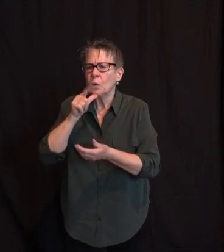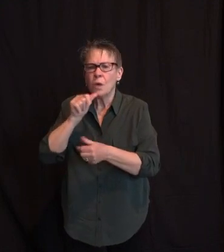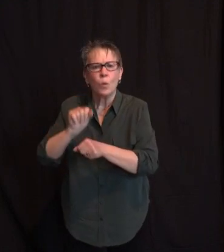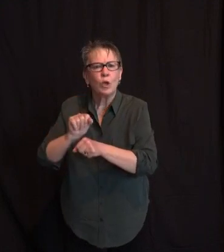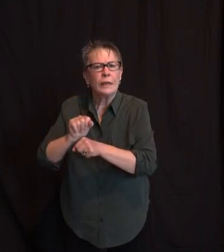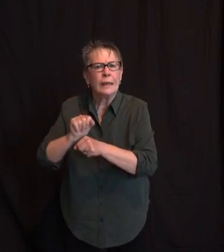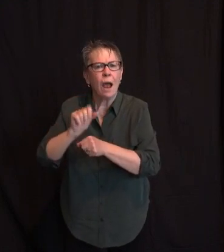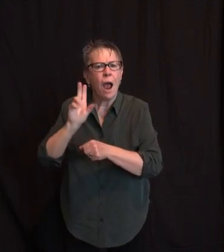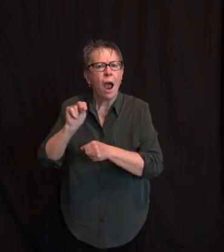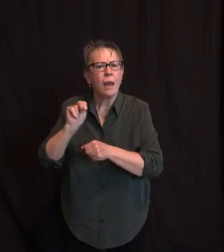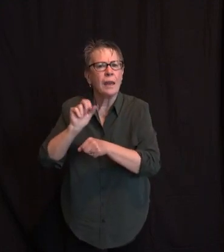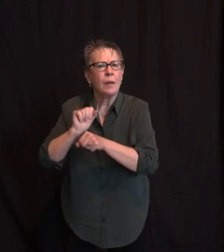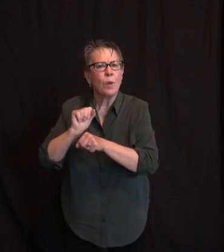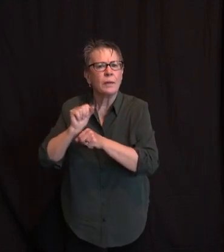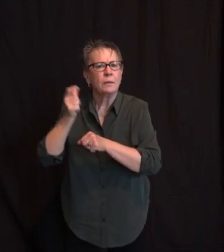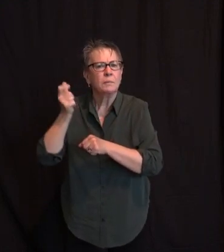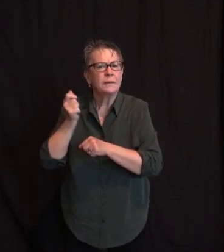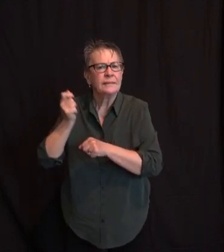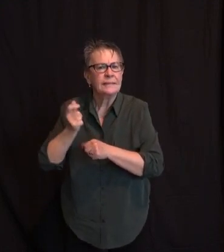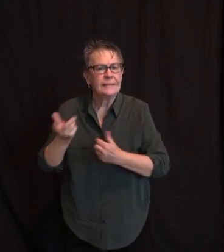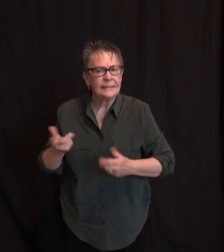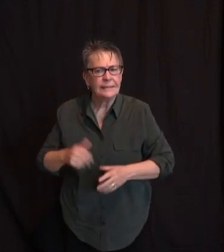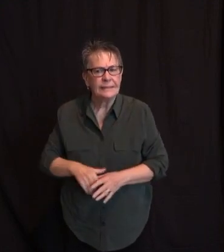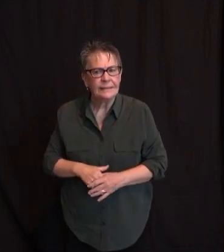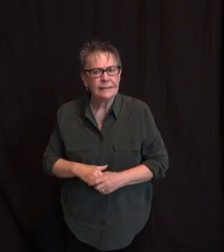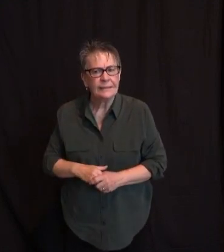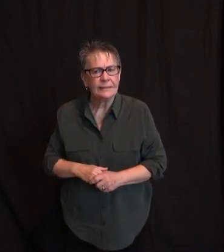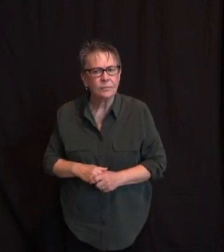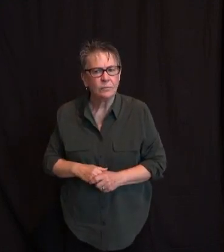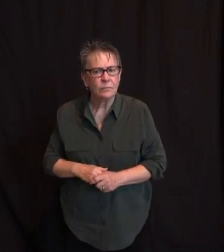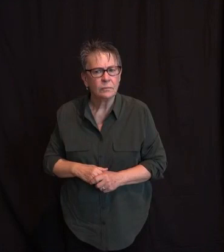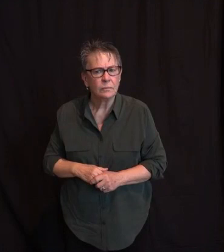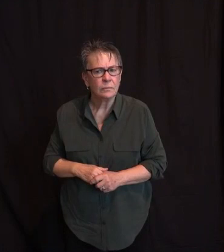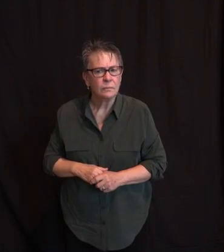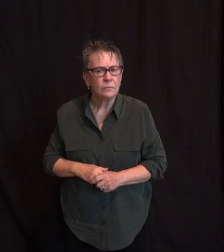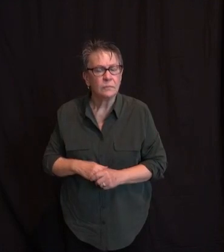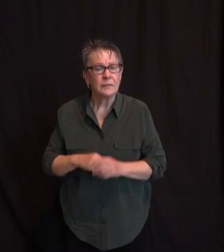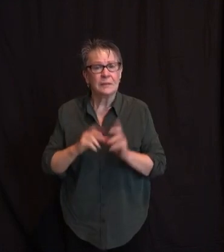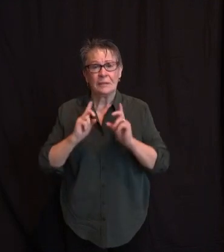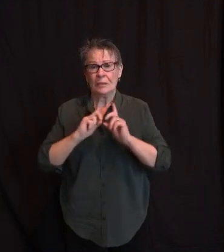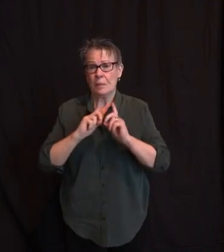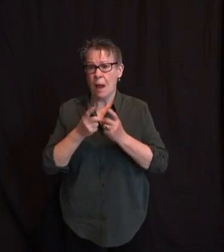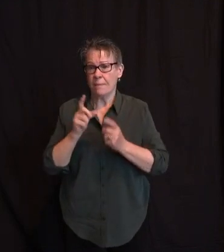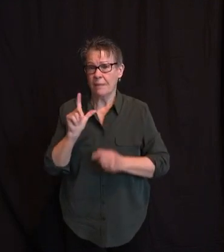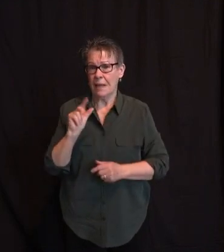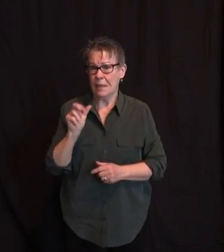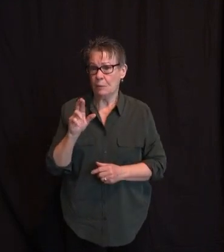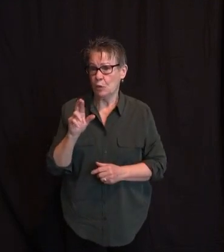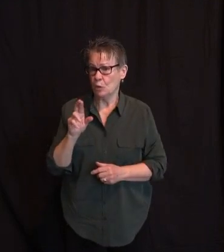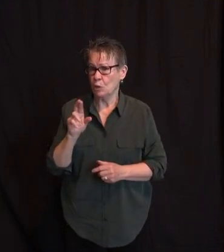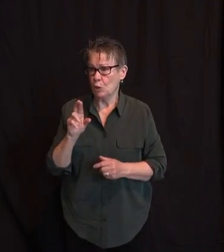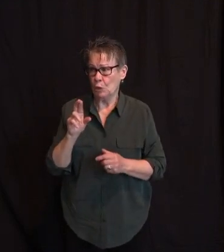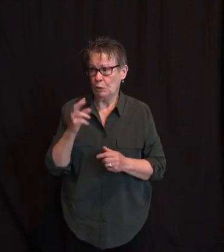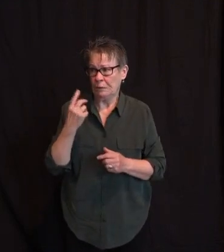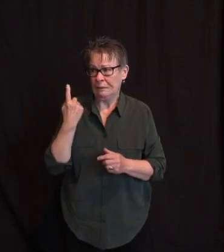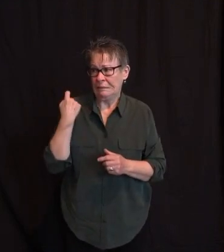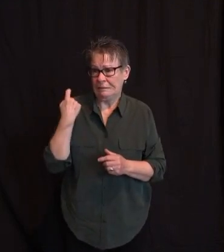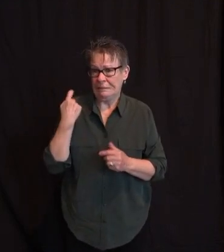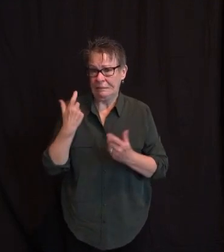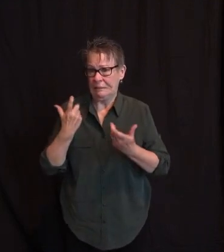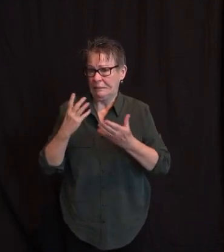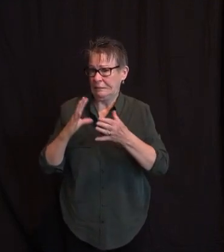help we can get, but to the best of my knowledge, we've gotten nothing, and we'll welcome any monies we can get from the federal government out of that or